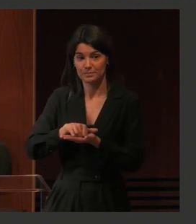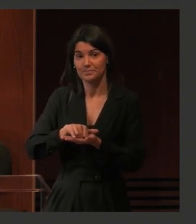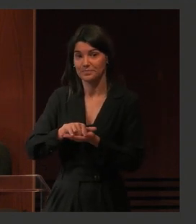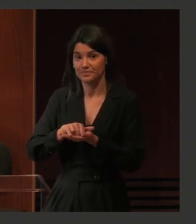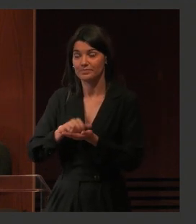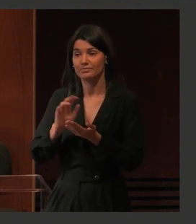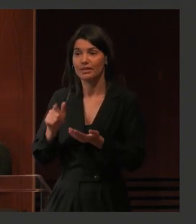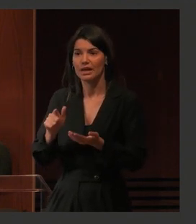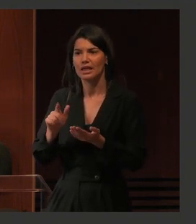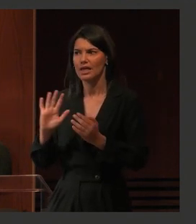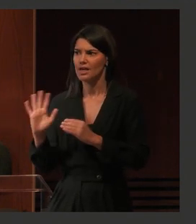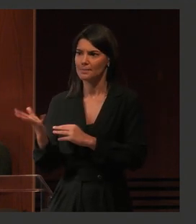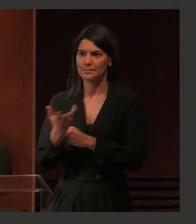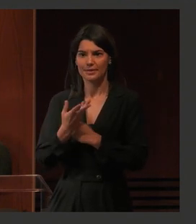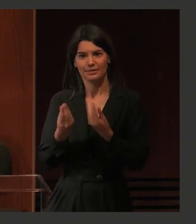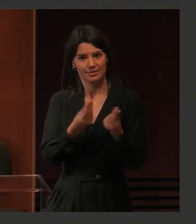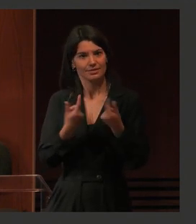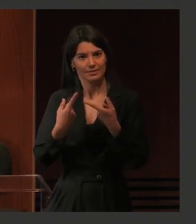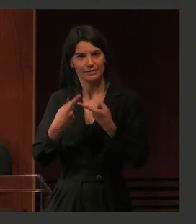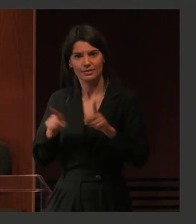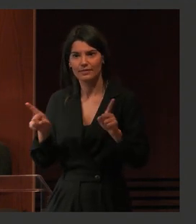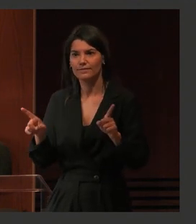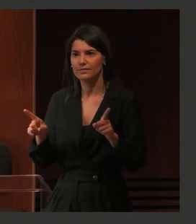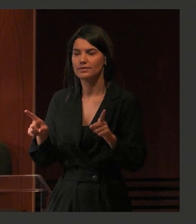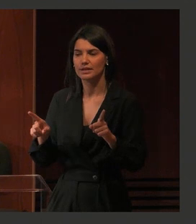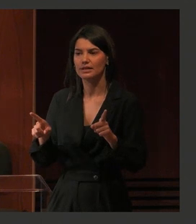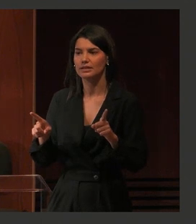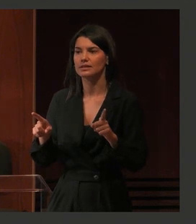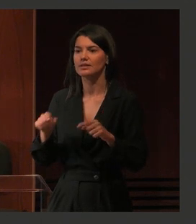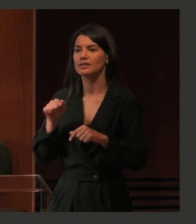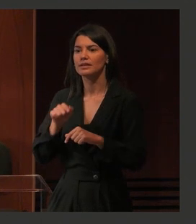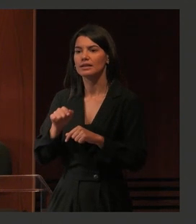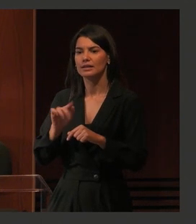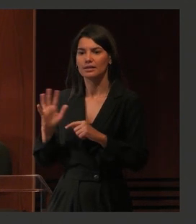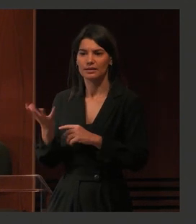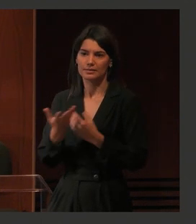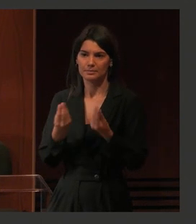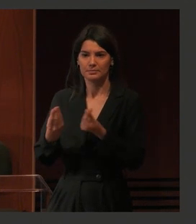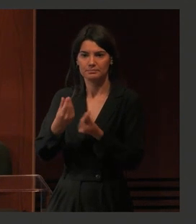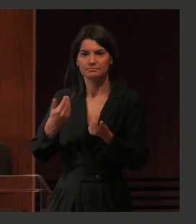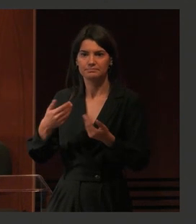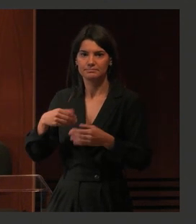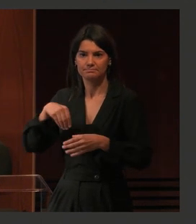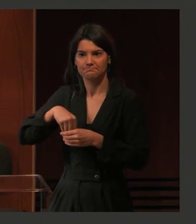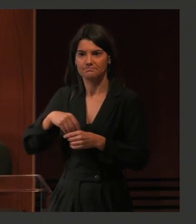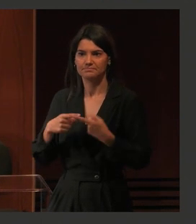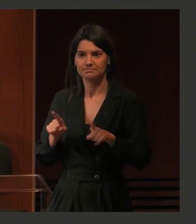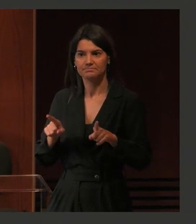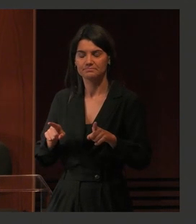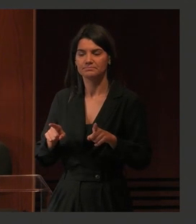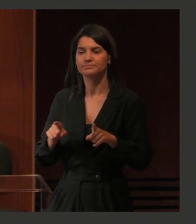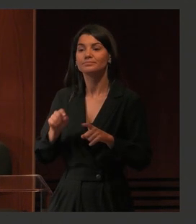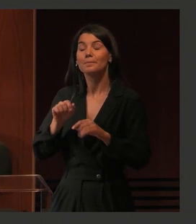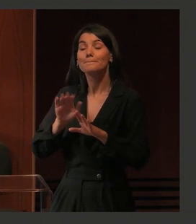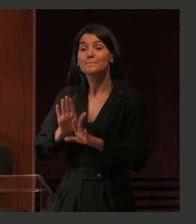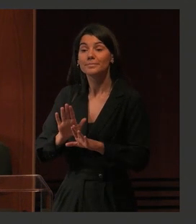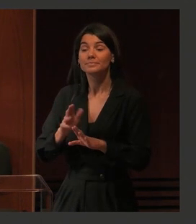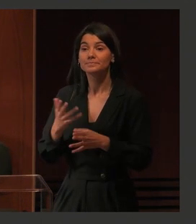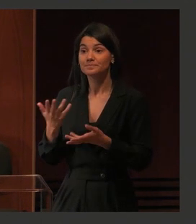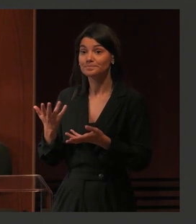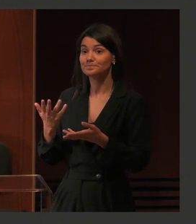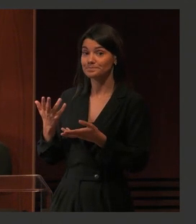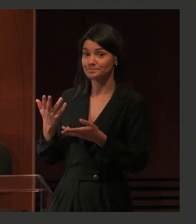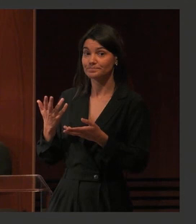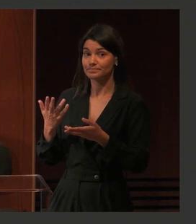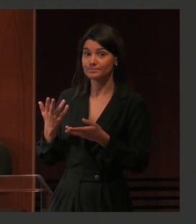atmosphere, different kinds of ambiences. So the main thing what you see in these pictures